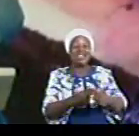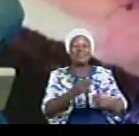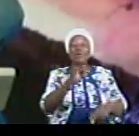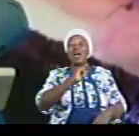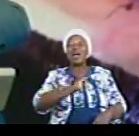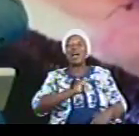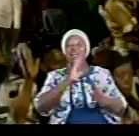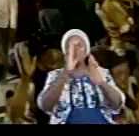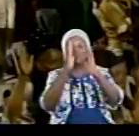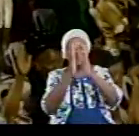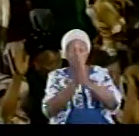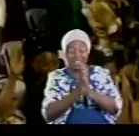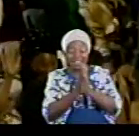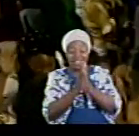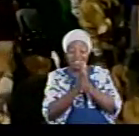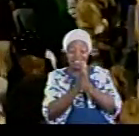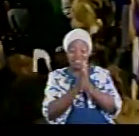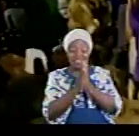praise